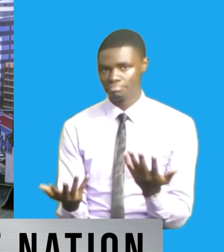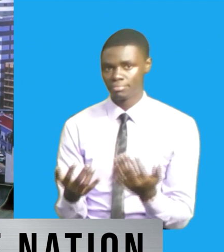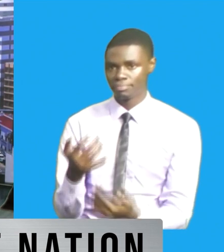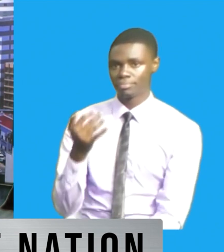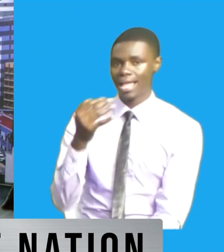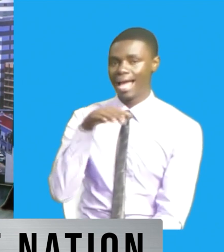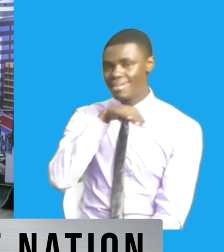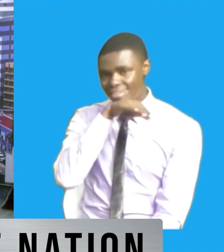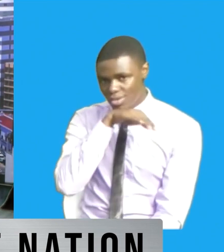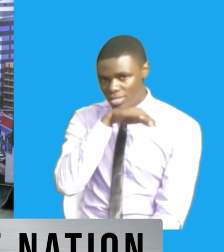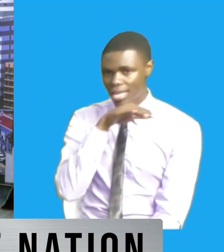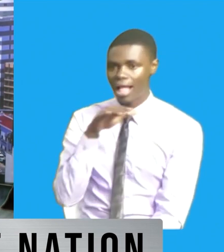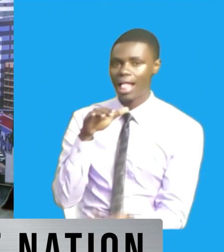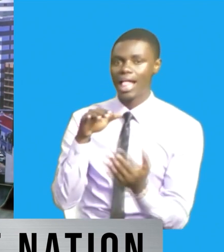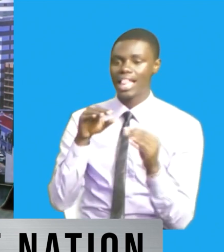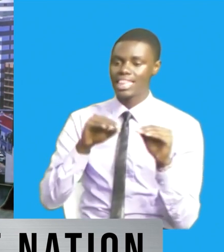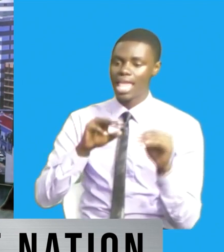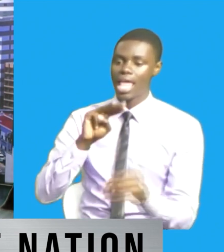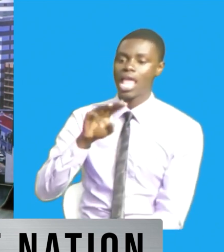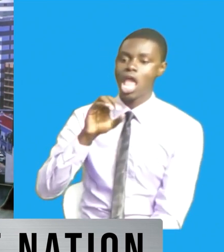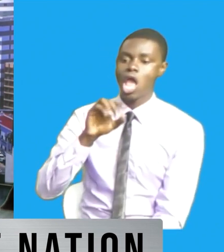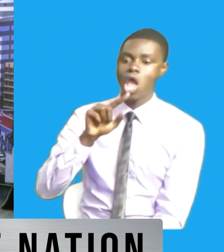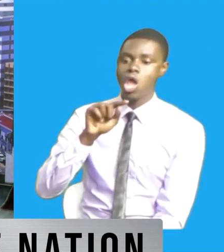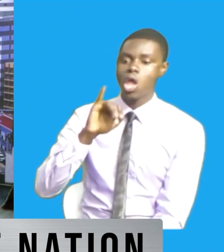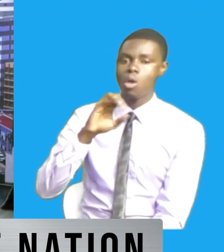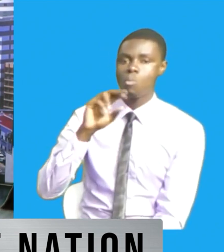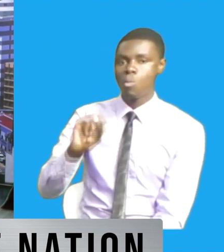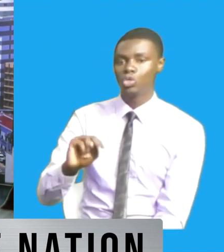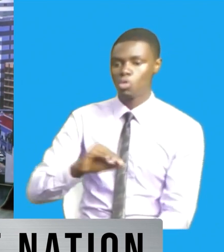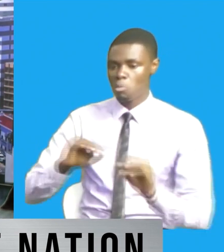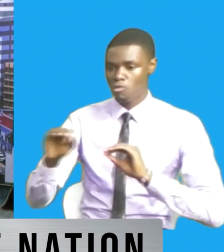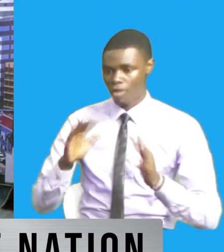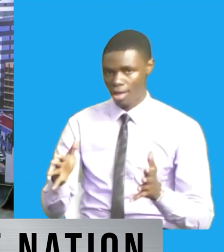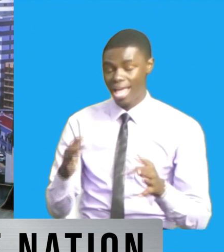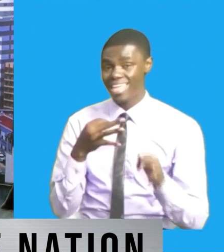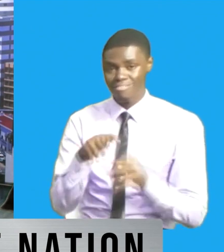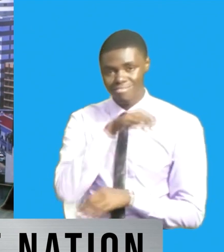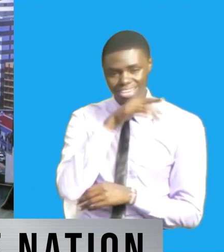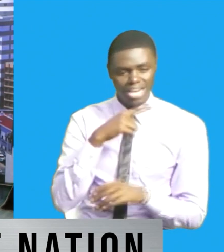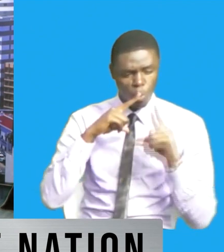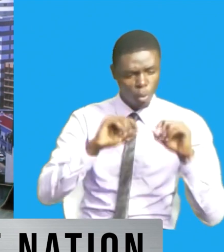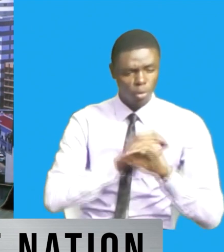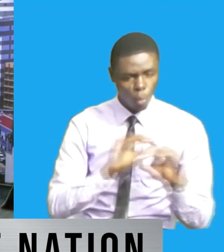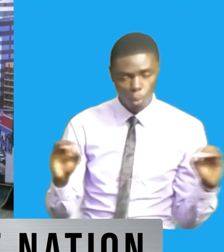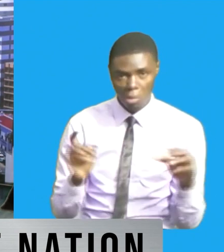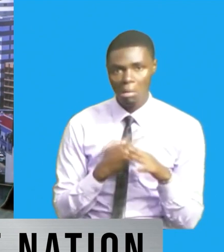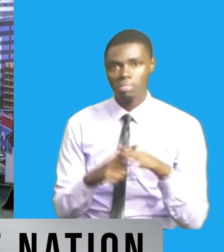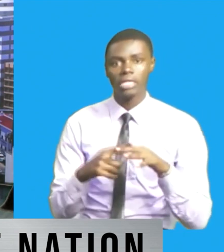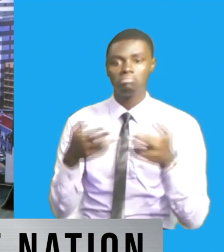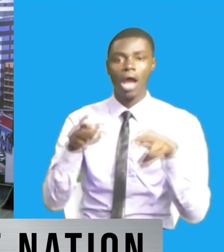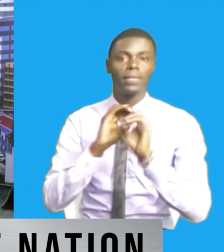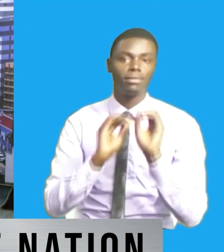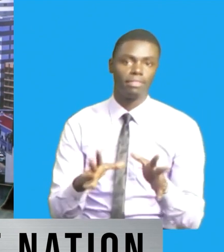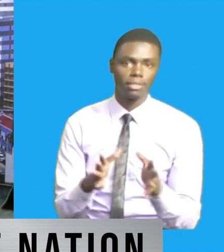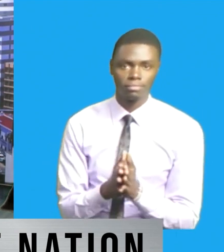is Raila Odinga the motion mover. If Raila doesn't say it, Yes, and I told